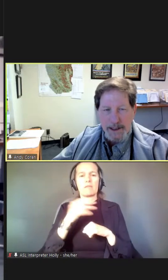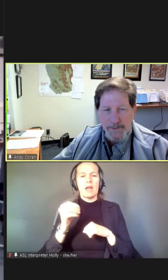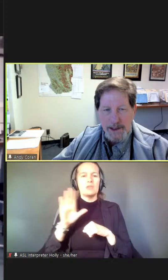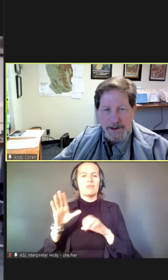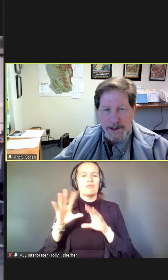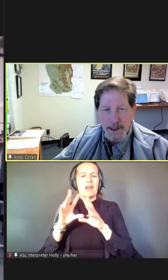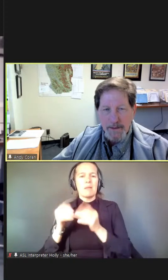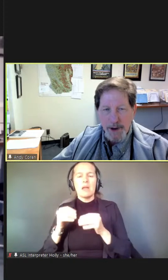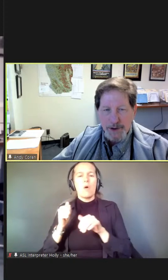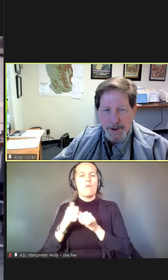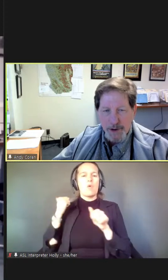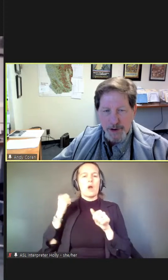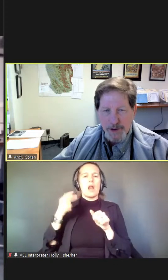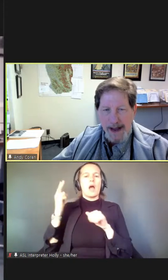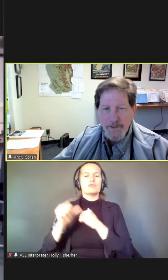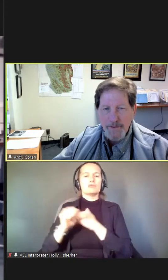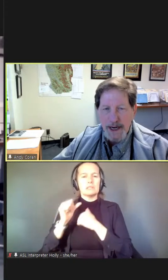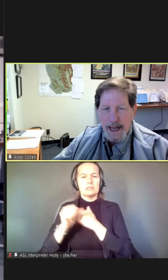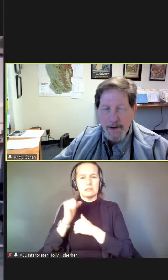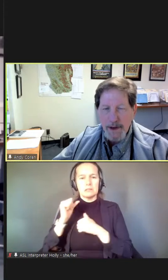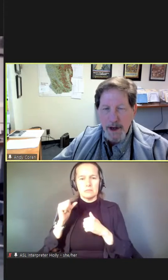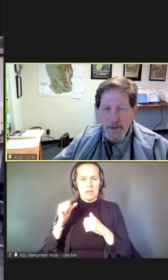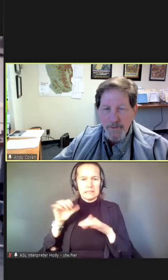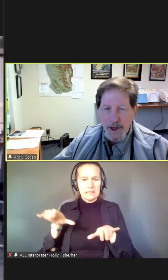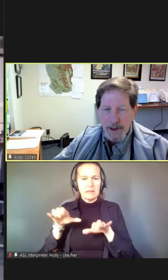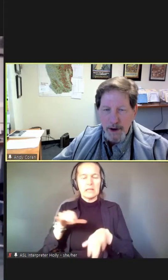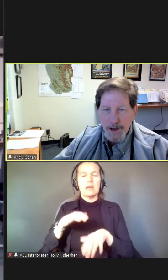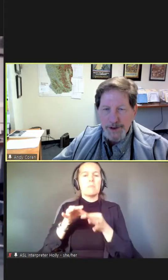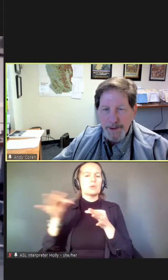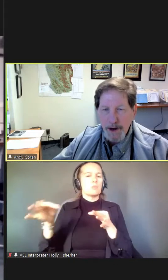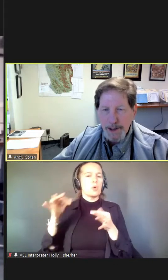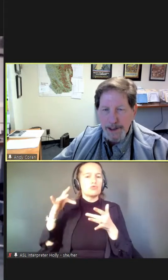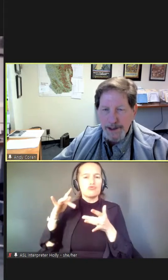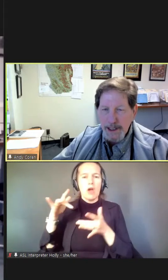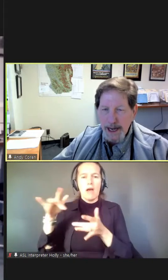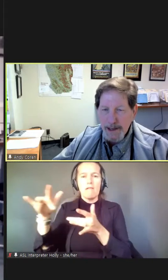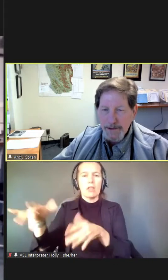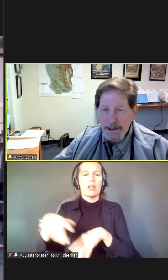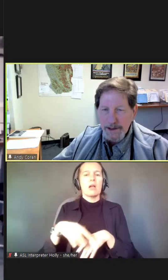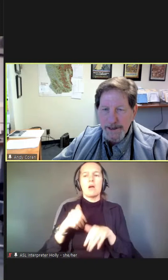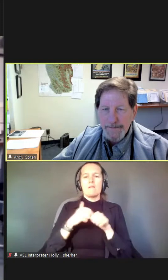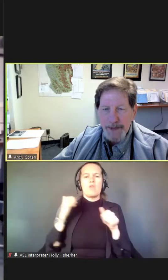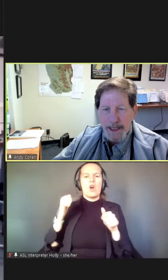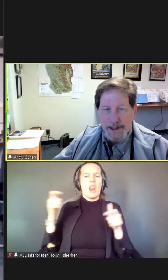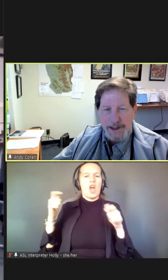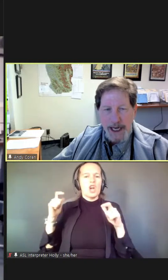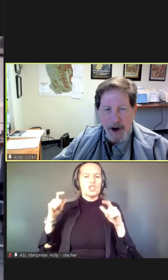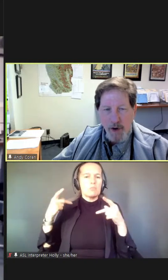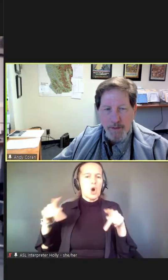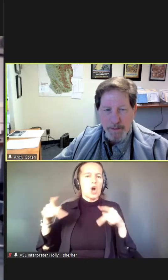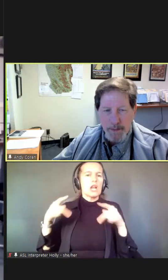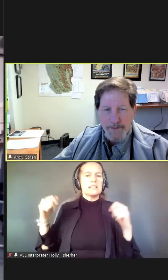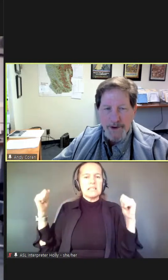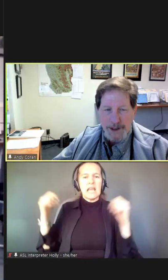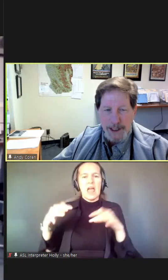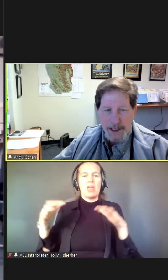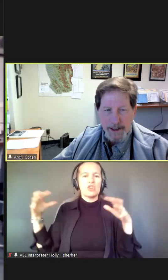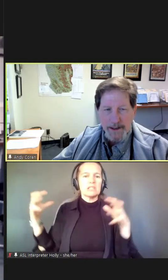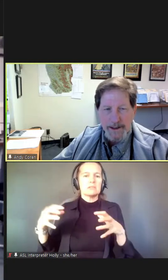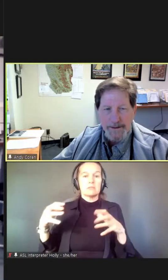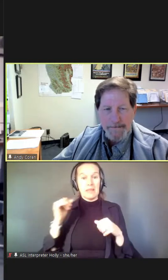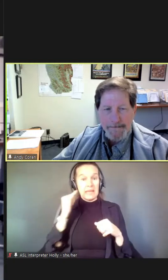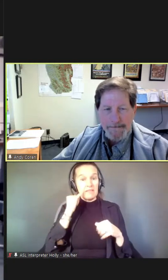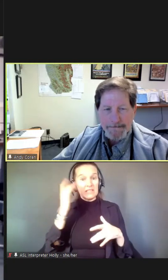risk activities, postpone travel for now, avoid large parties and gatherings, stay home if you're